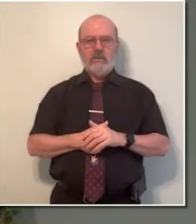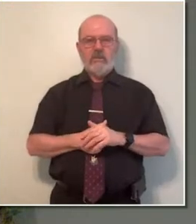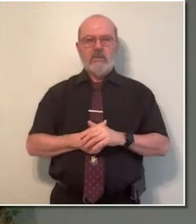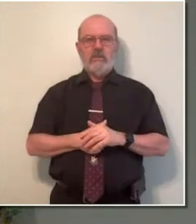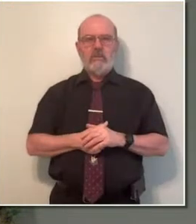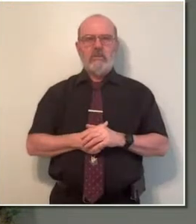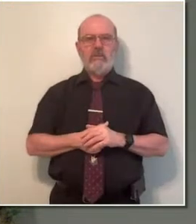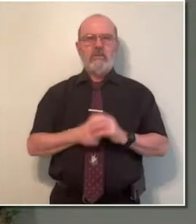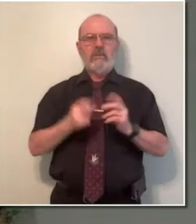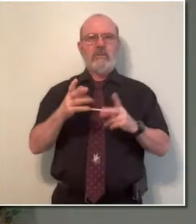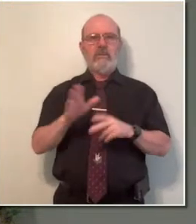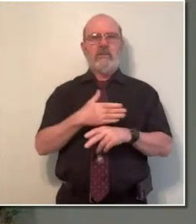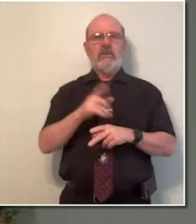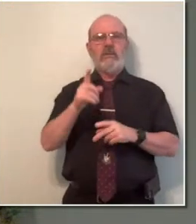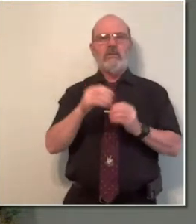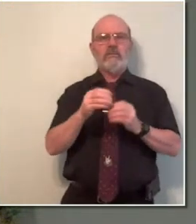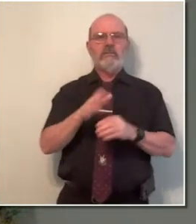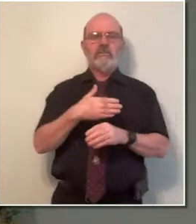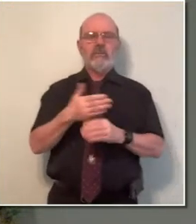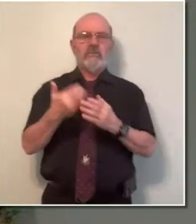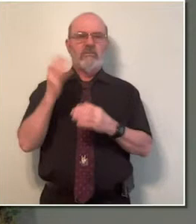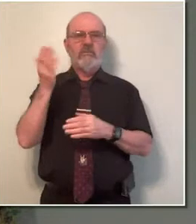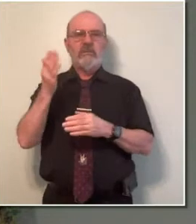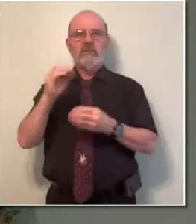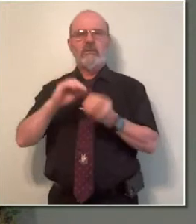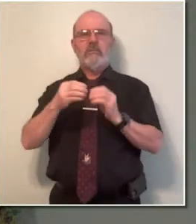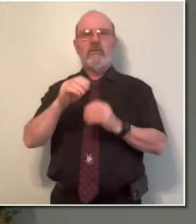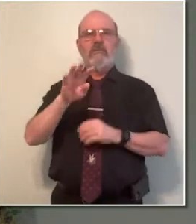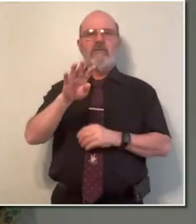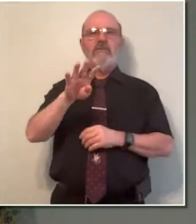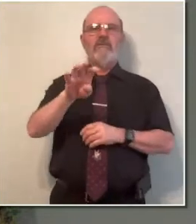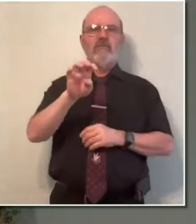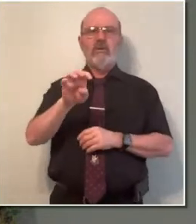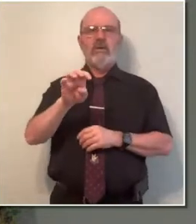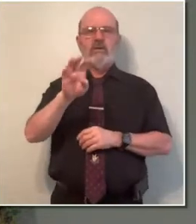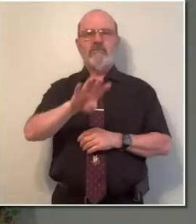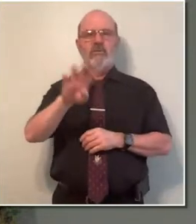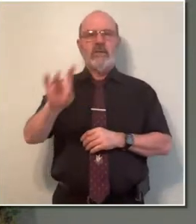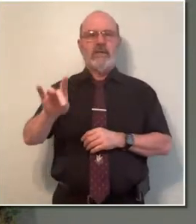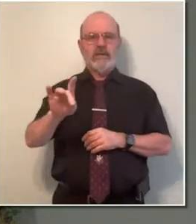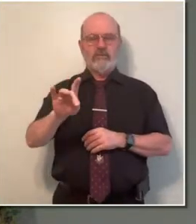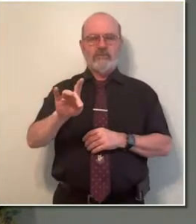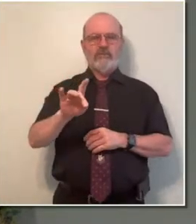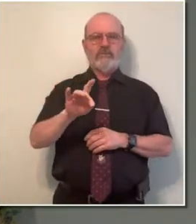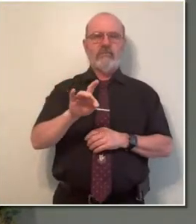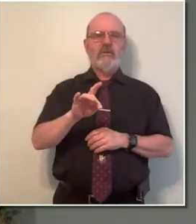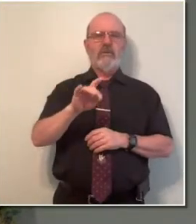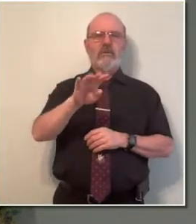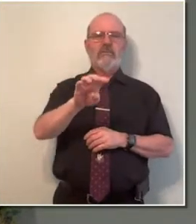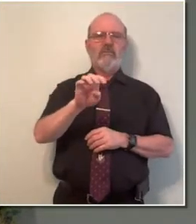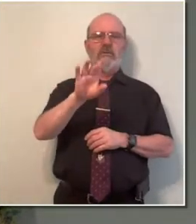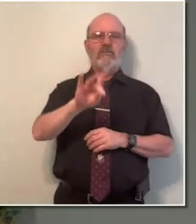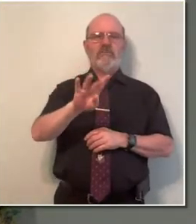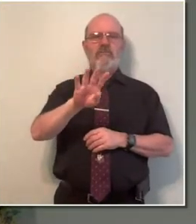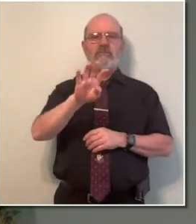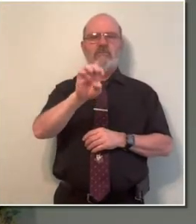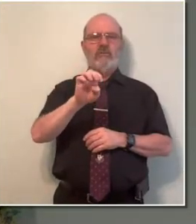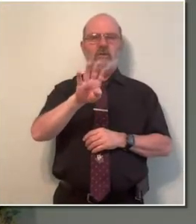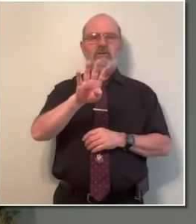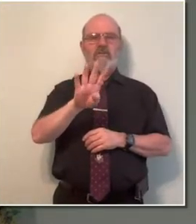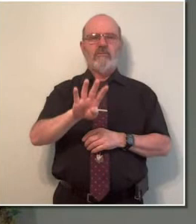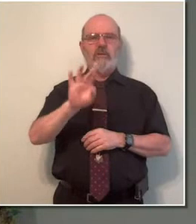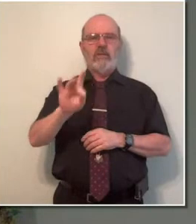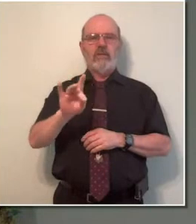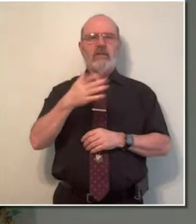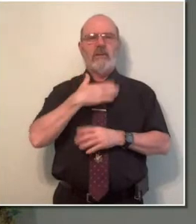All right, we're going to sing one more song before the message, number 448, if you're looking in your book, number 448, My